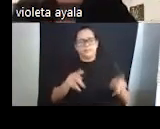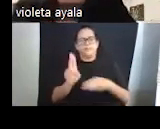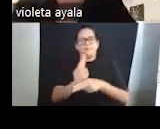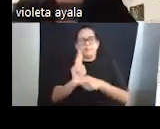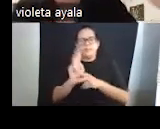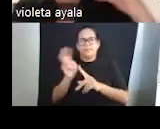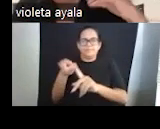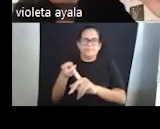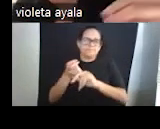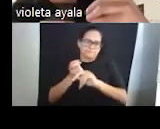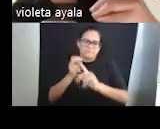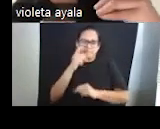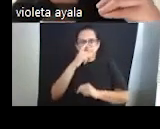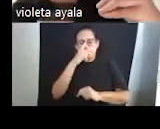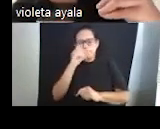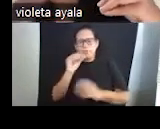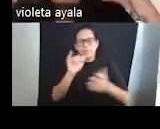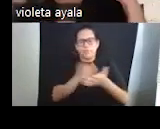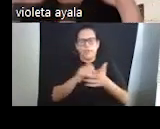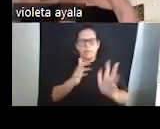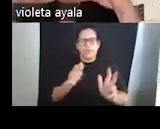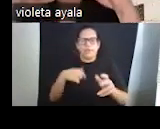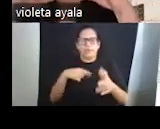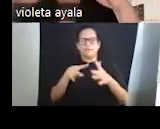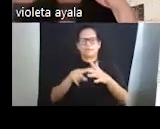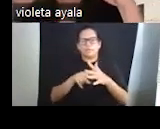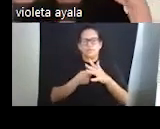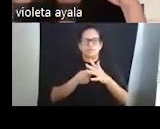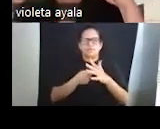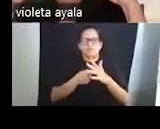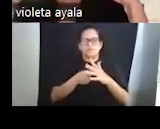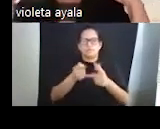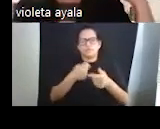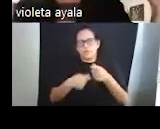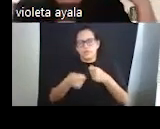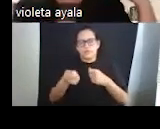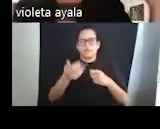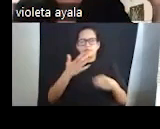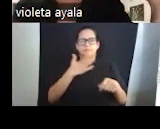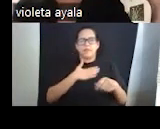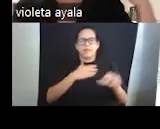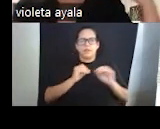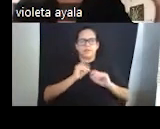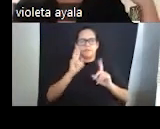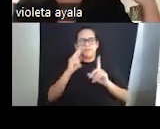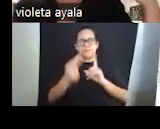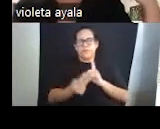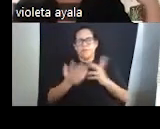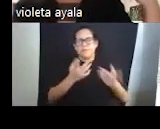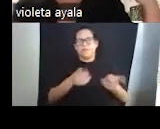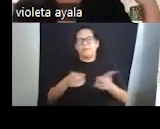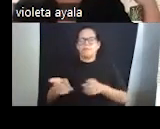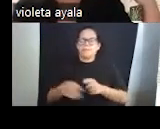person that is using extractivism. So in that way, I started to to change my my own perception of what was